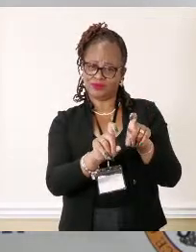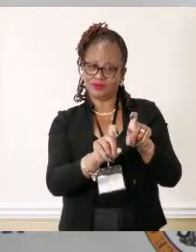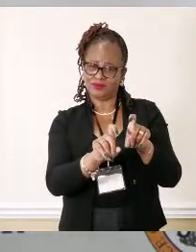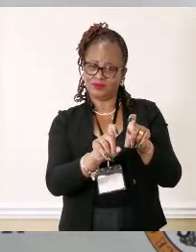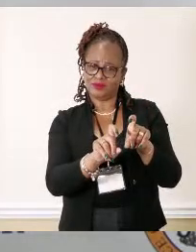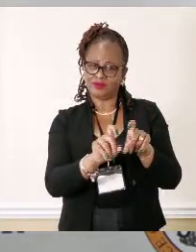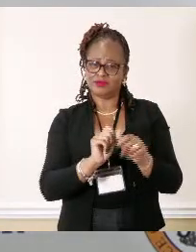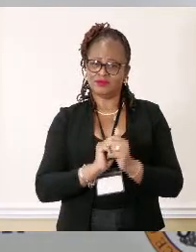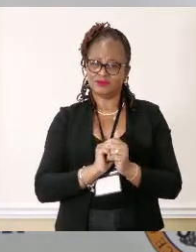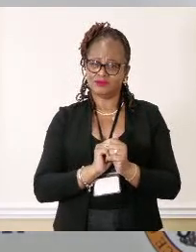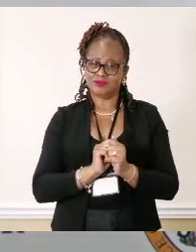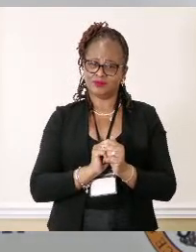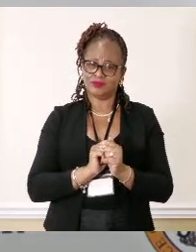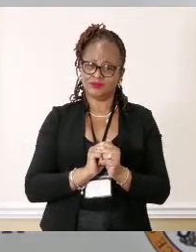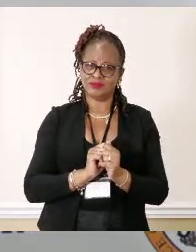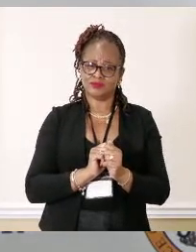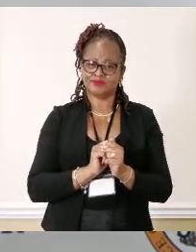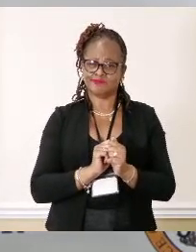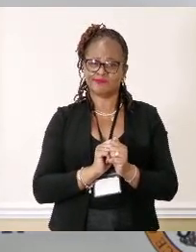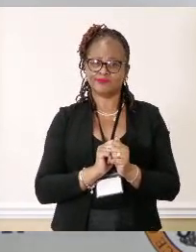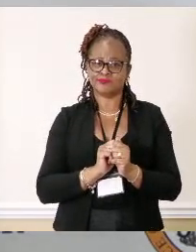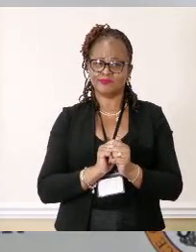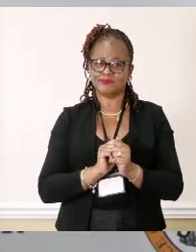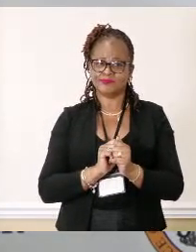Tyler Simonet, please.